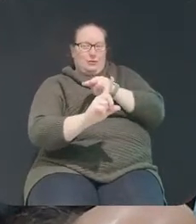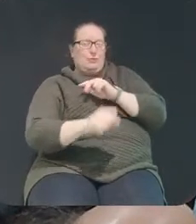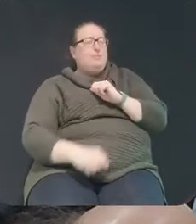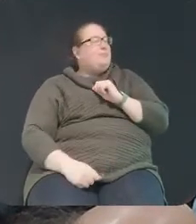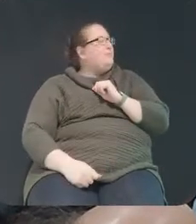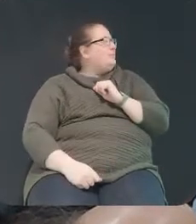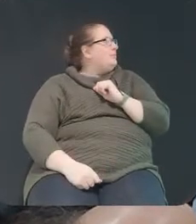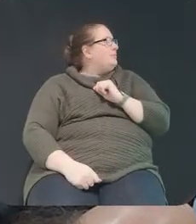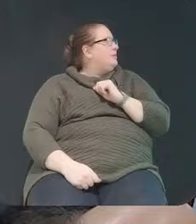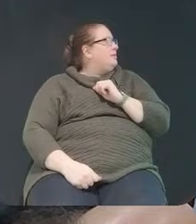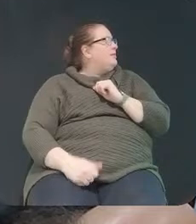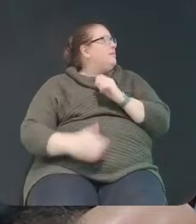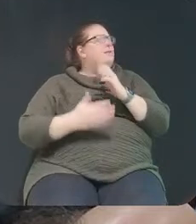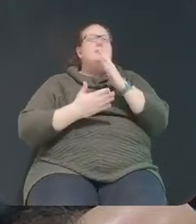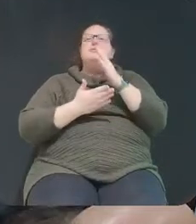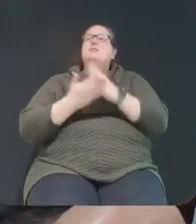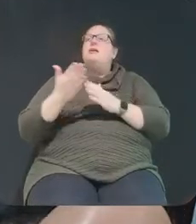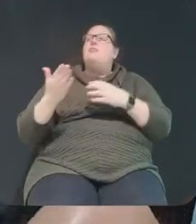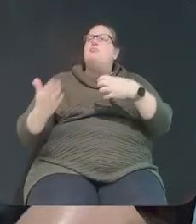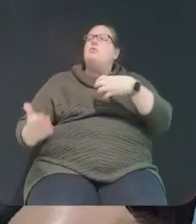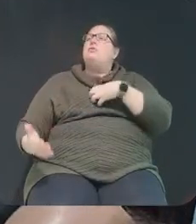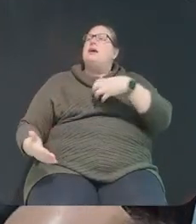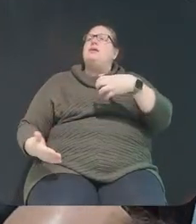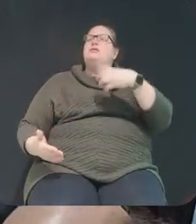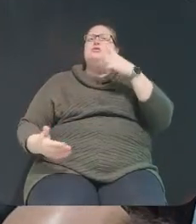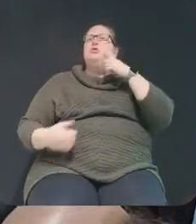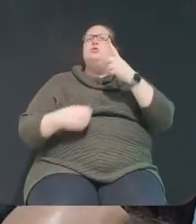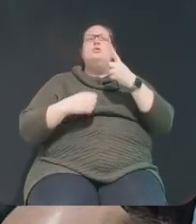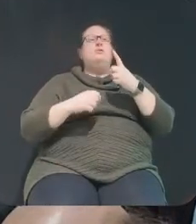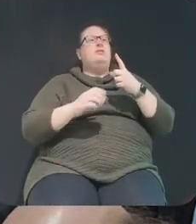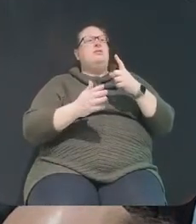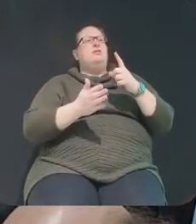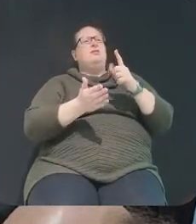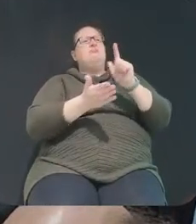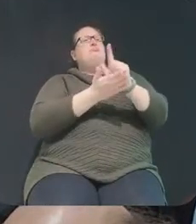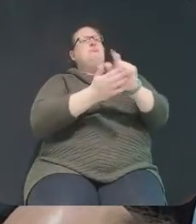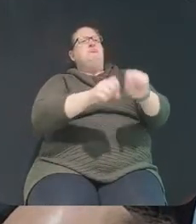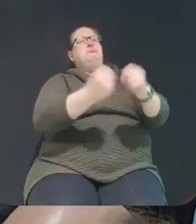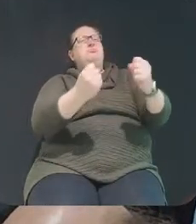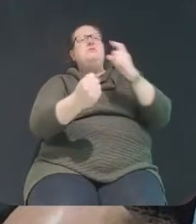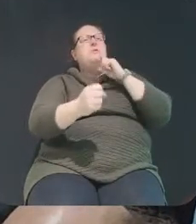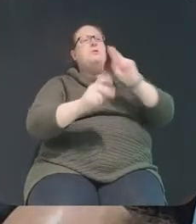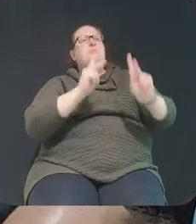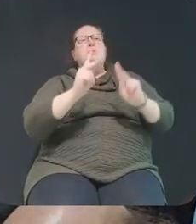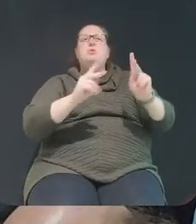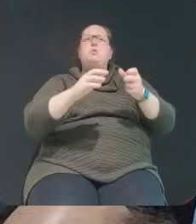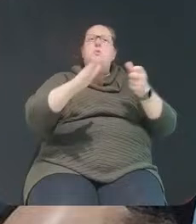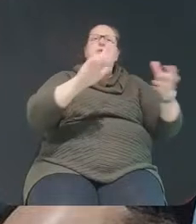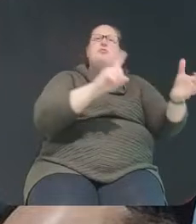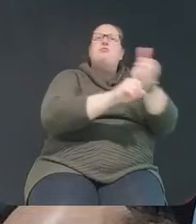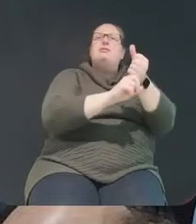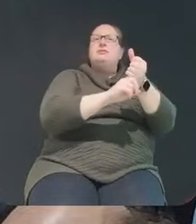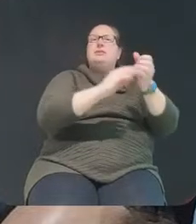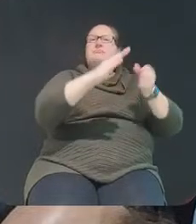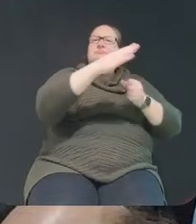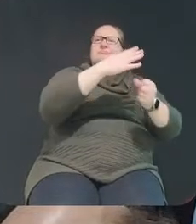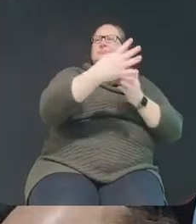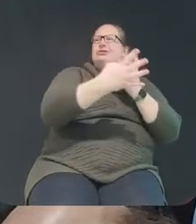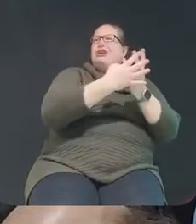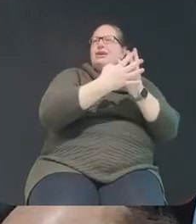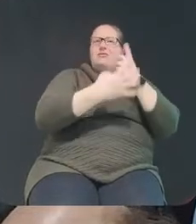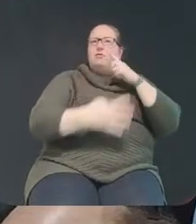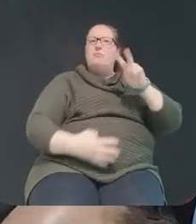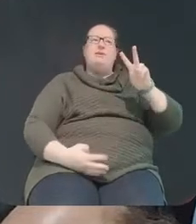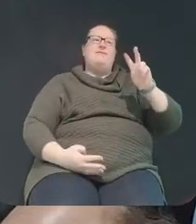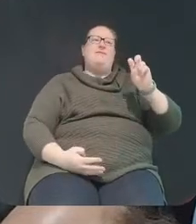that protested the criminalization of the unemployed and unsheltered who were often arrested and jailed under vagrancy laws.